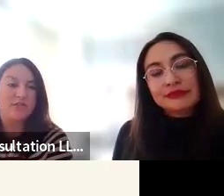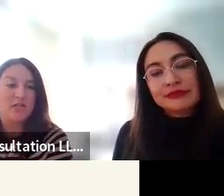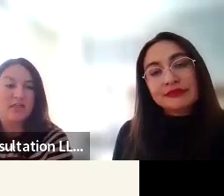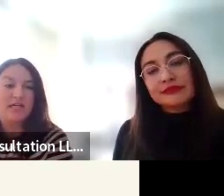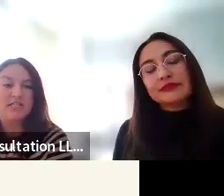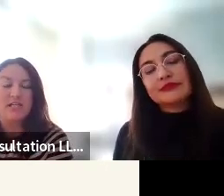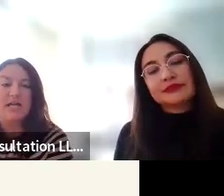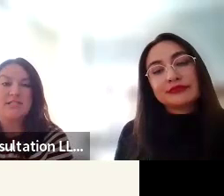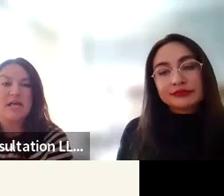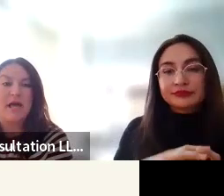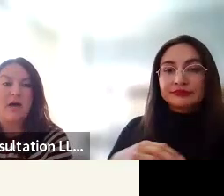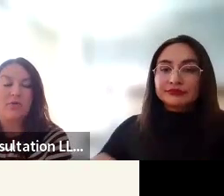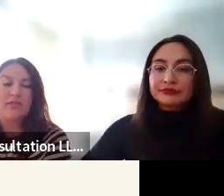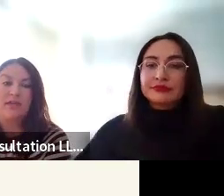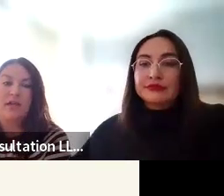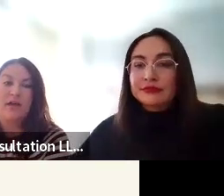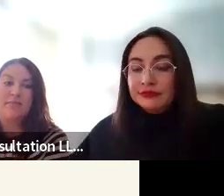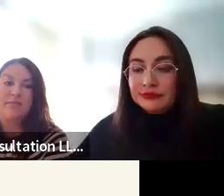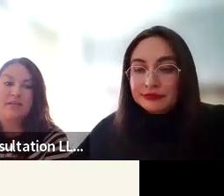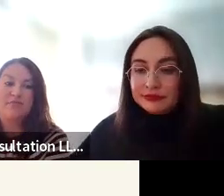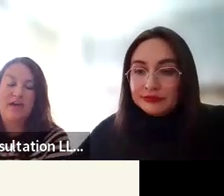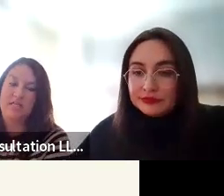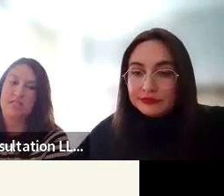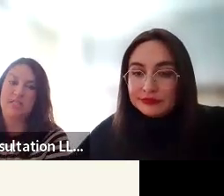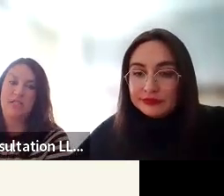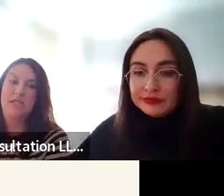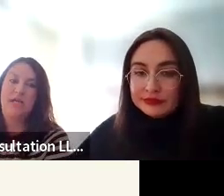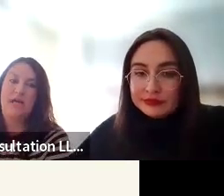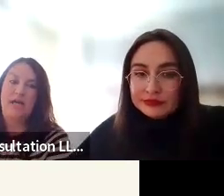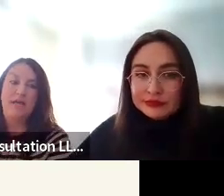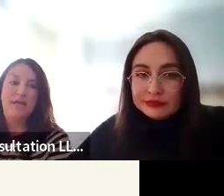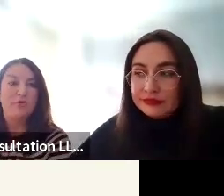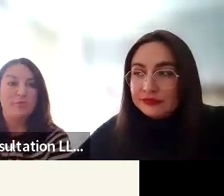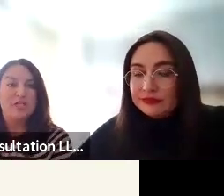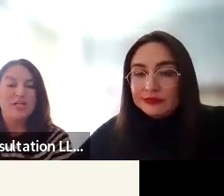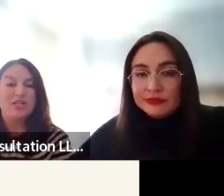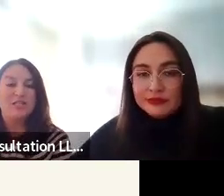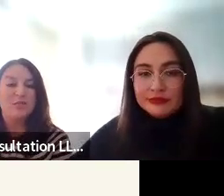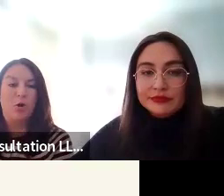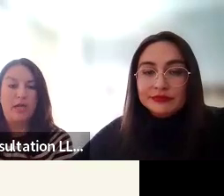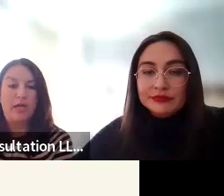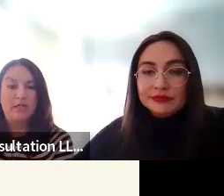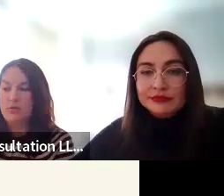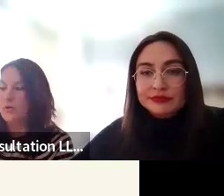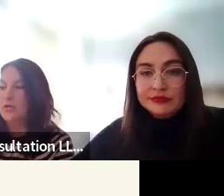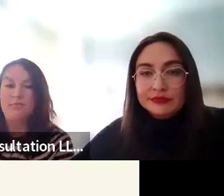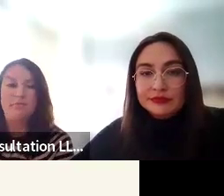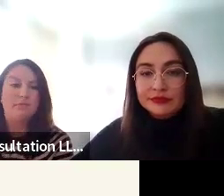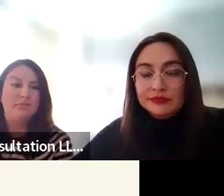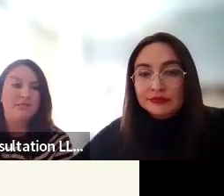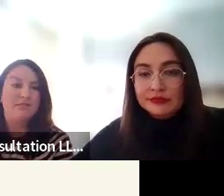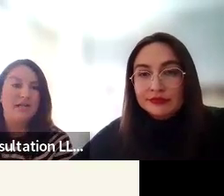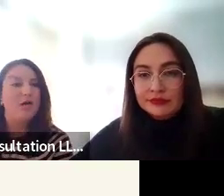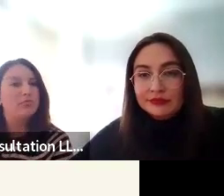details. I also saw that DDS sent out the event information this morning. So if you're